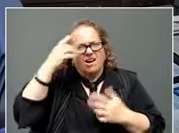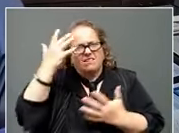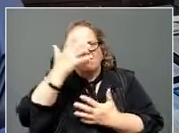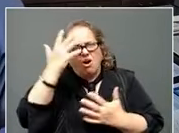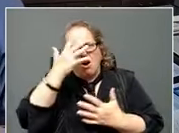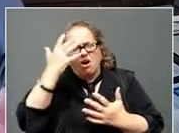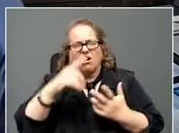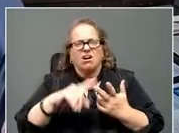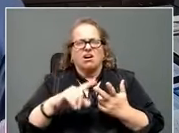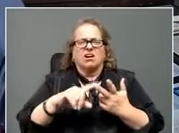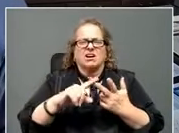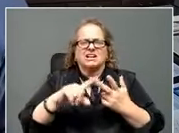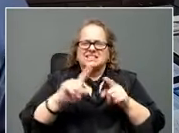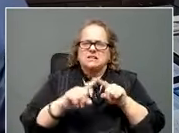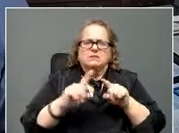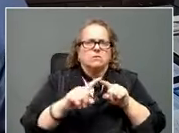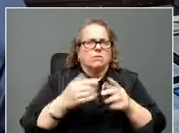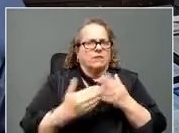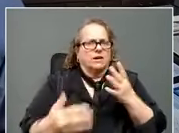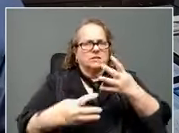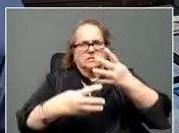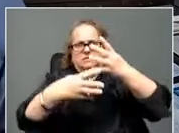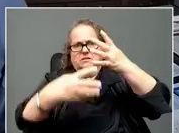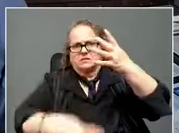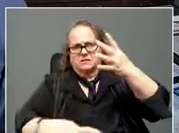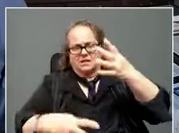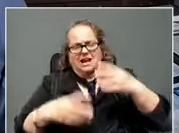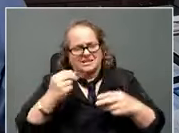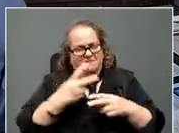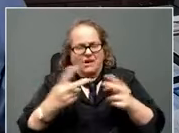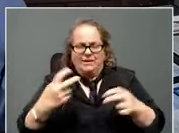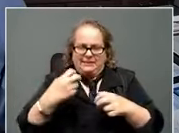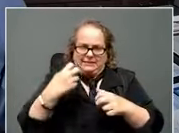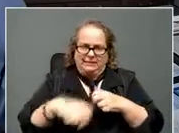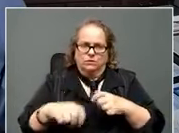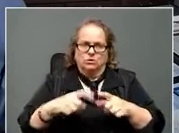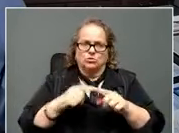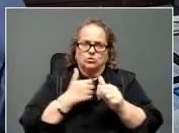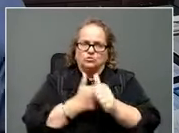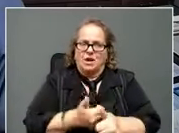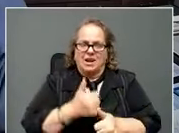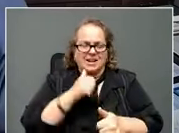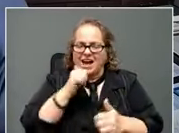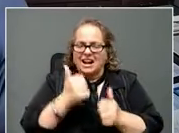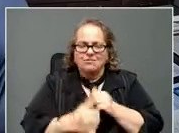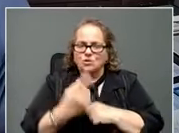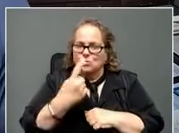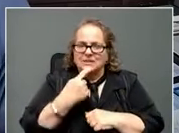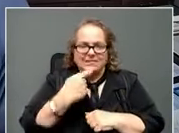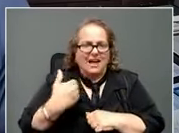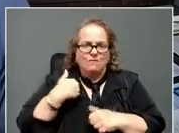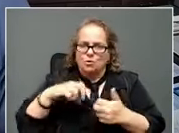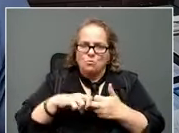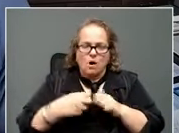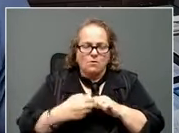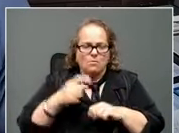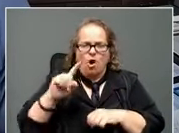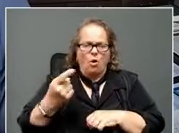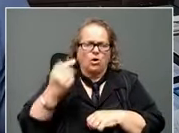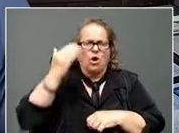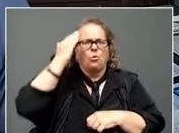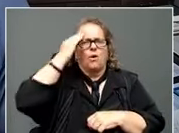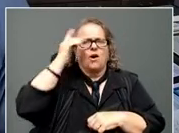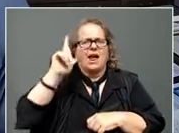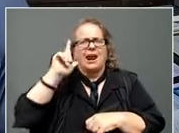but it's very, very difficult. And not everybody says, oh, I have these problems. They only become aware later that it's a